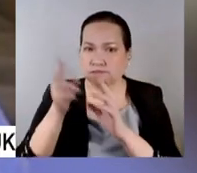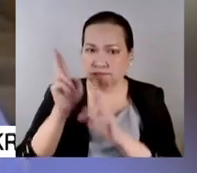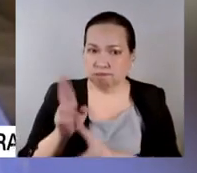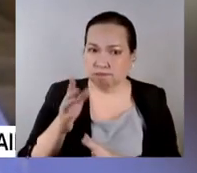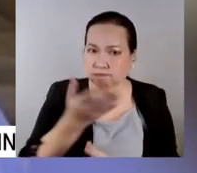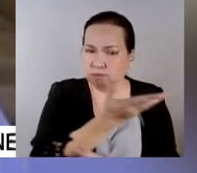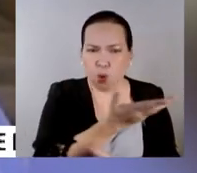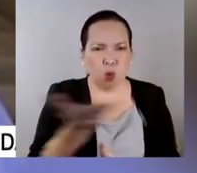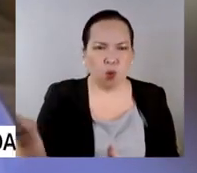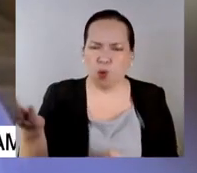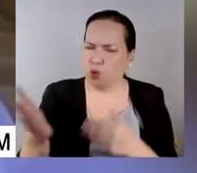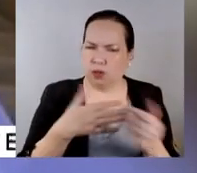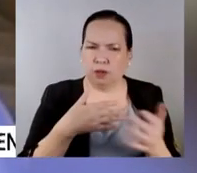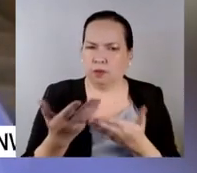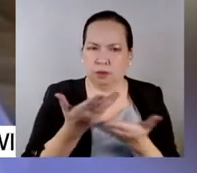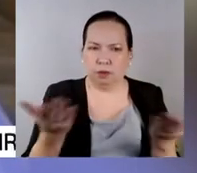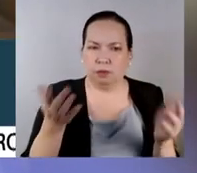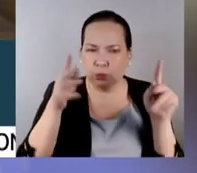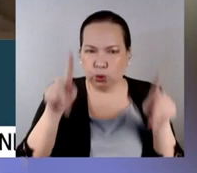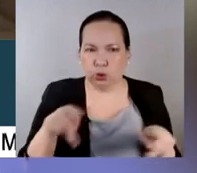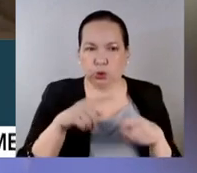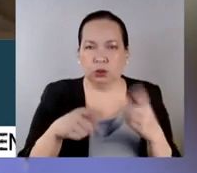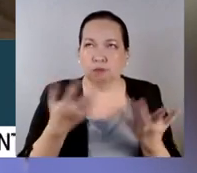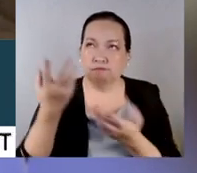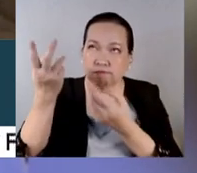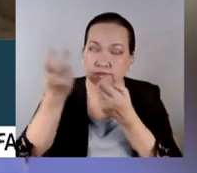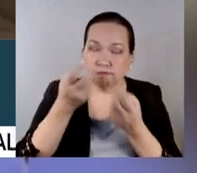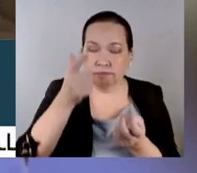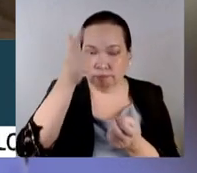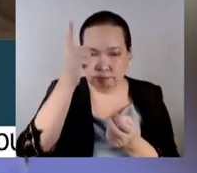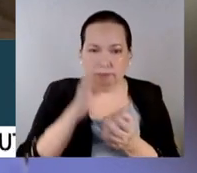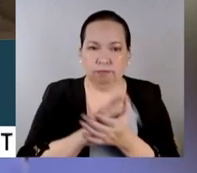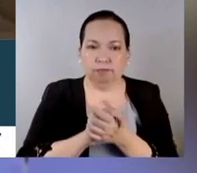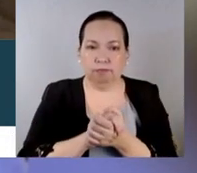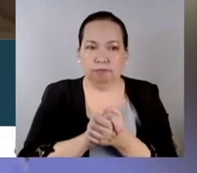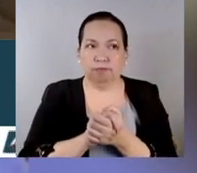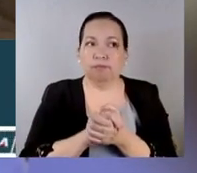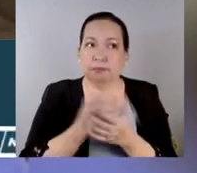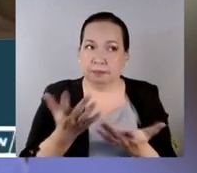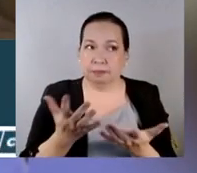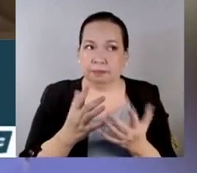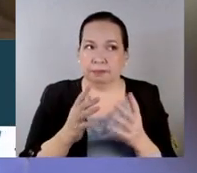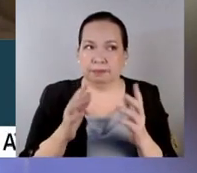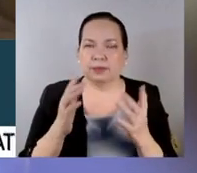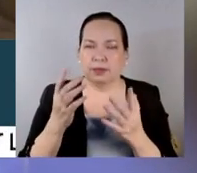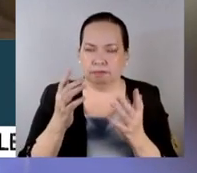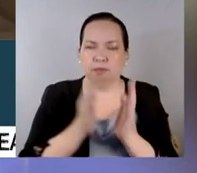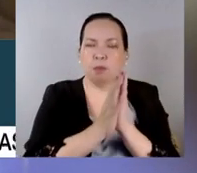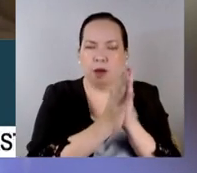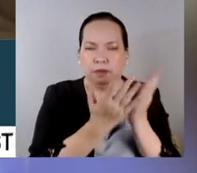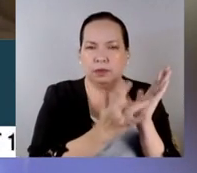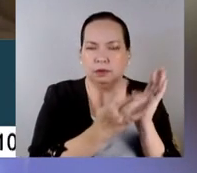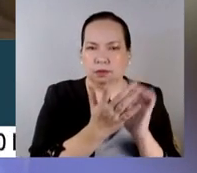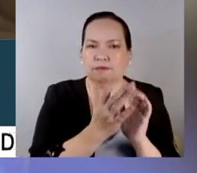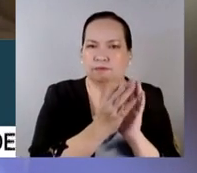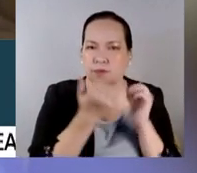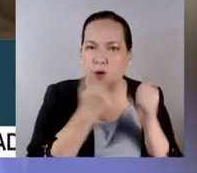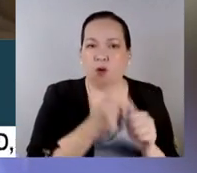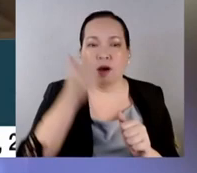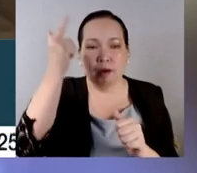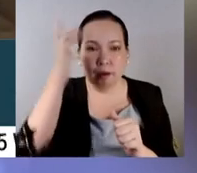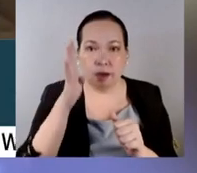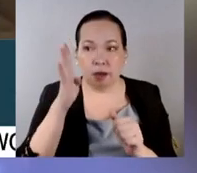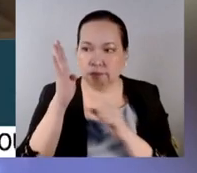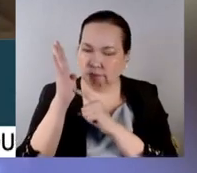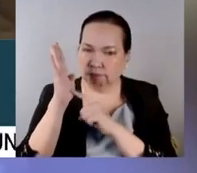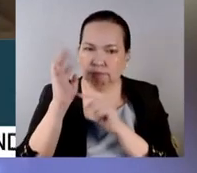every human being made in the image of God. That is the context, and a God that stands for love, a